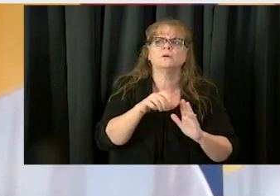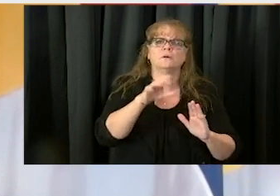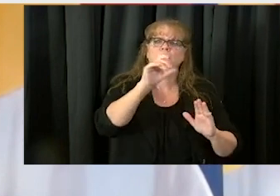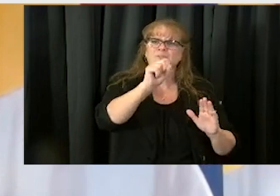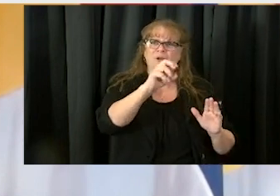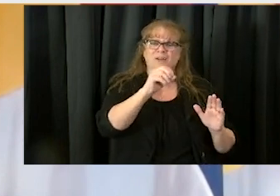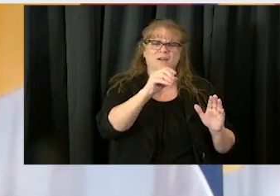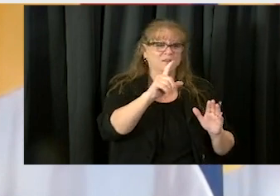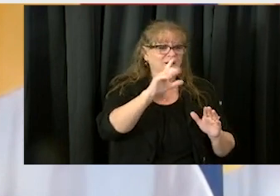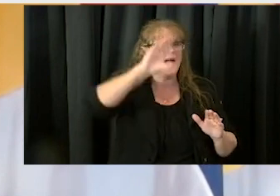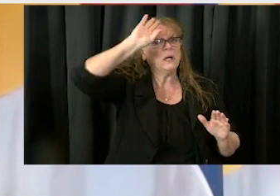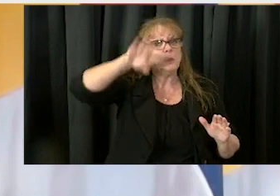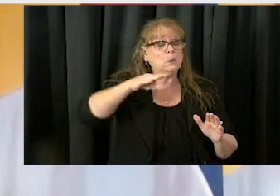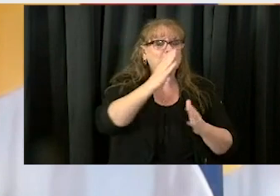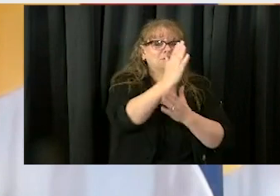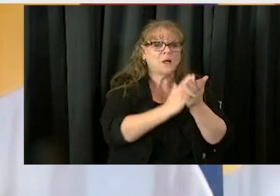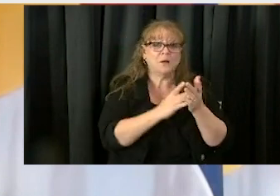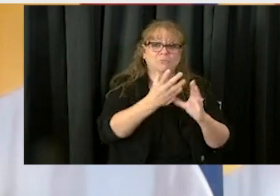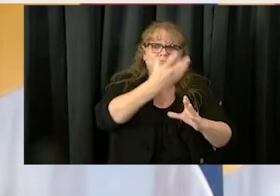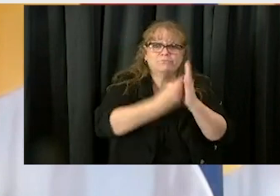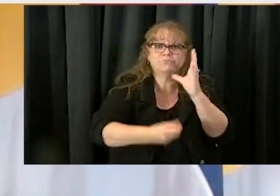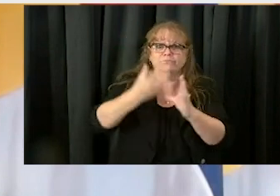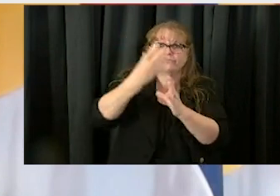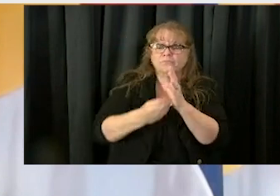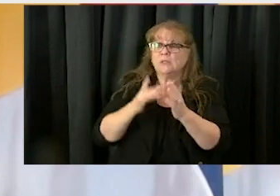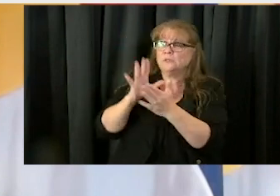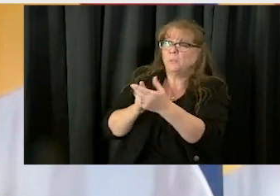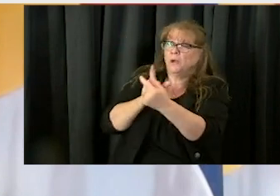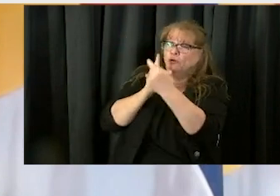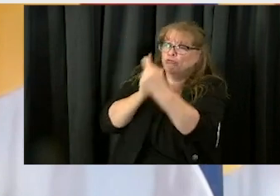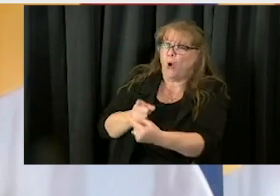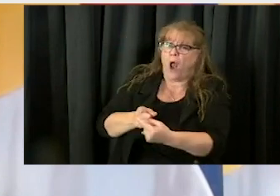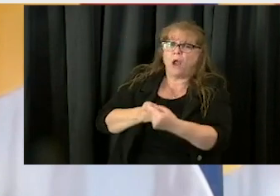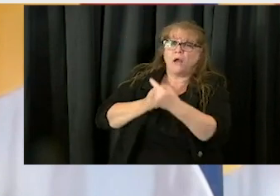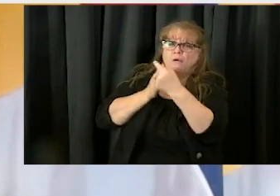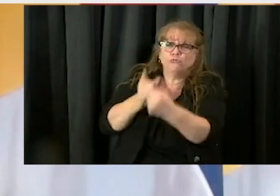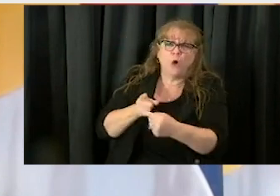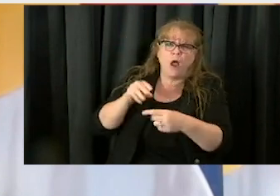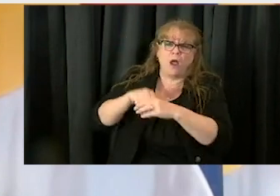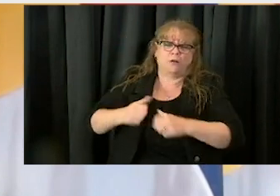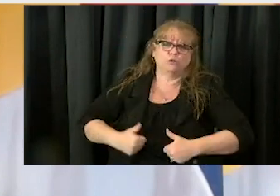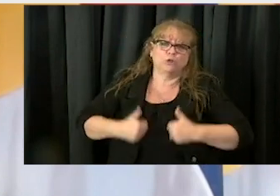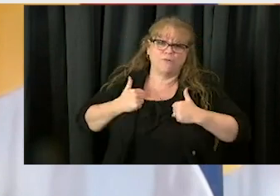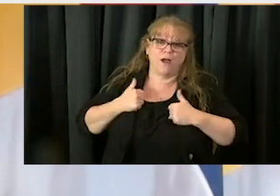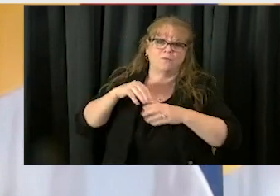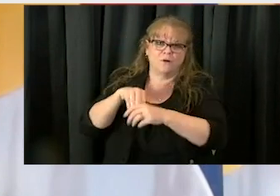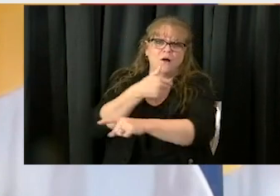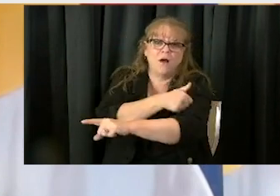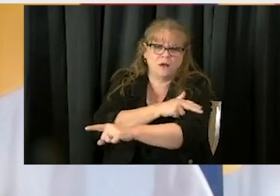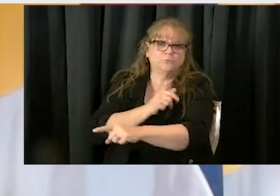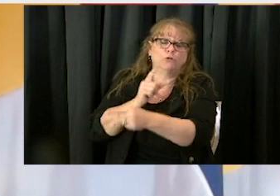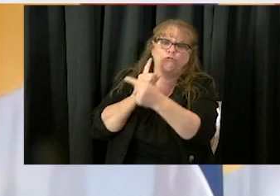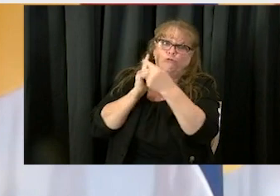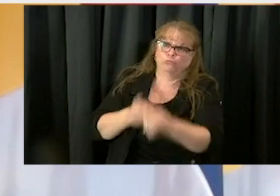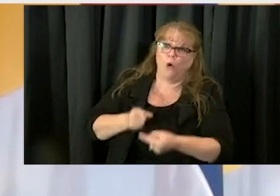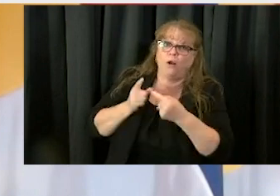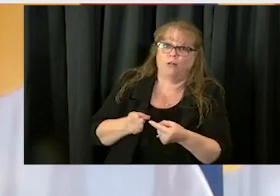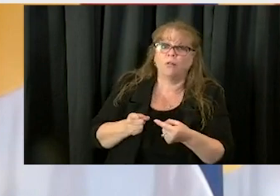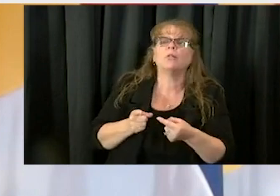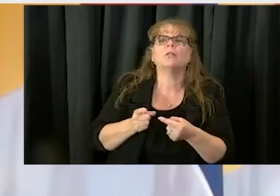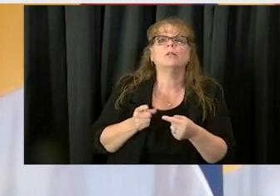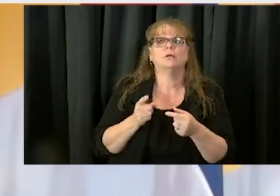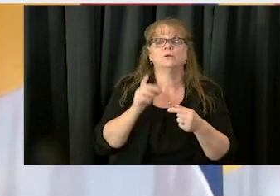still experiencing health problems. It's the friends and family of all of those who've experienced loss. It's